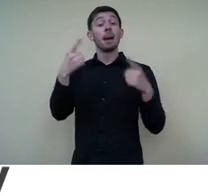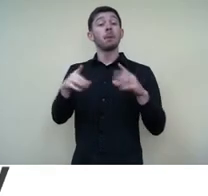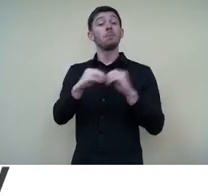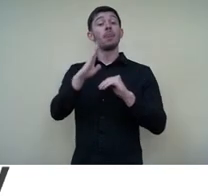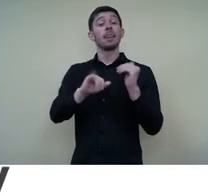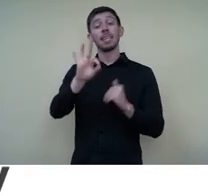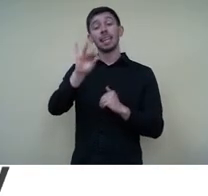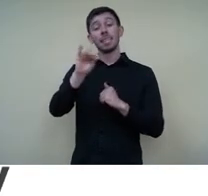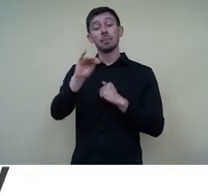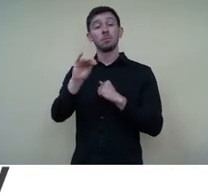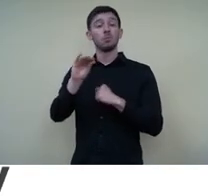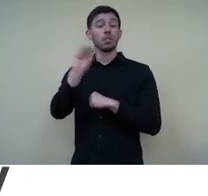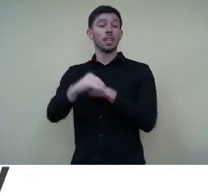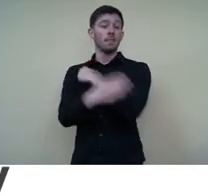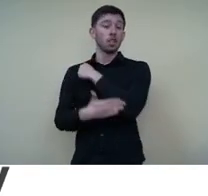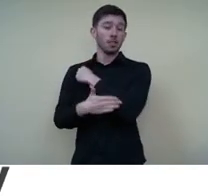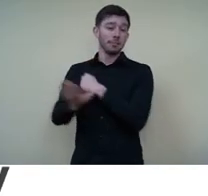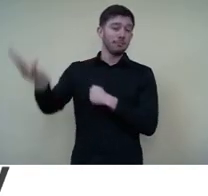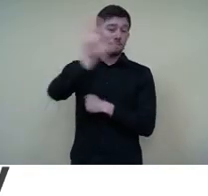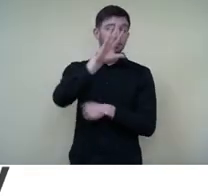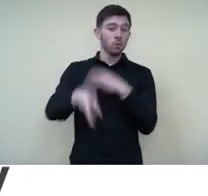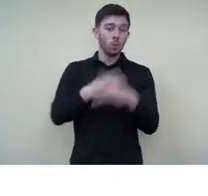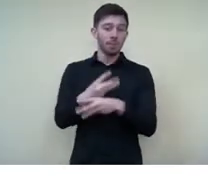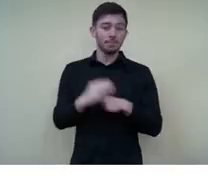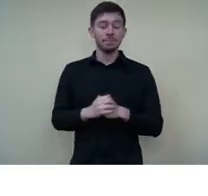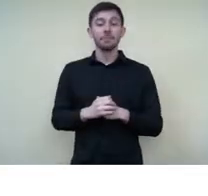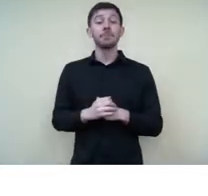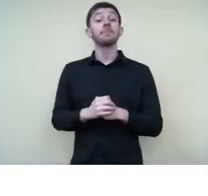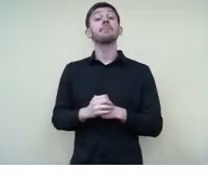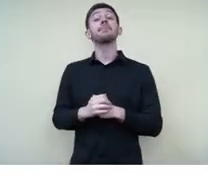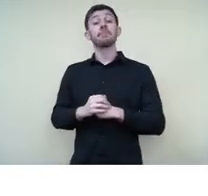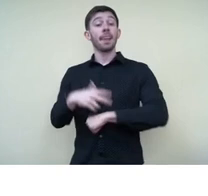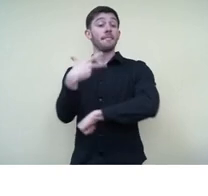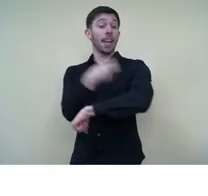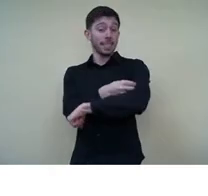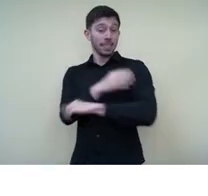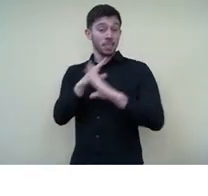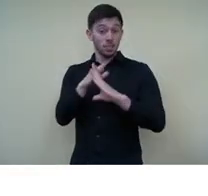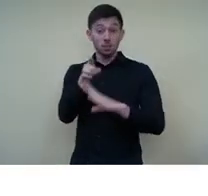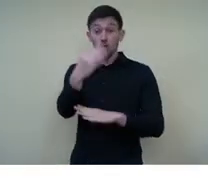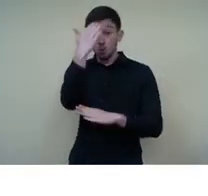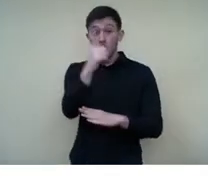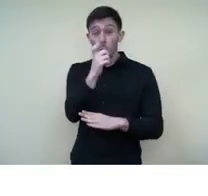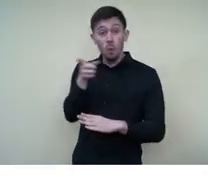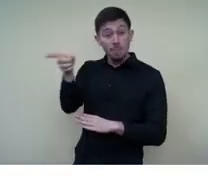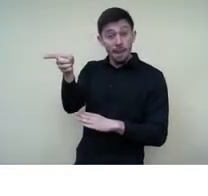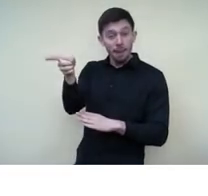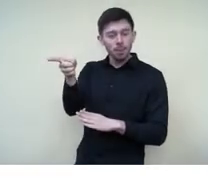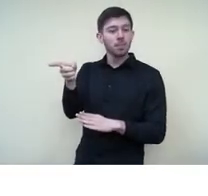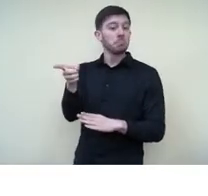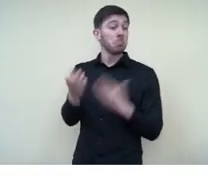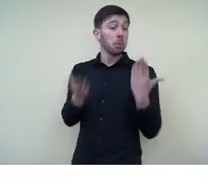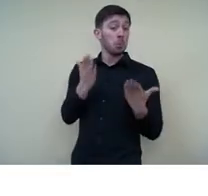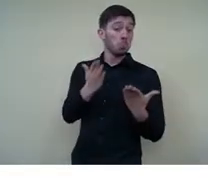90% of countries in the world. So, looking at vaccines at a glance, you guys know who this guy is? It's cool if you wouldn't